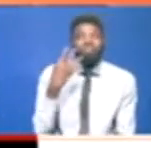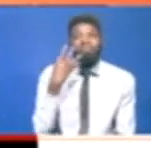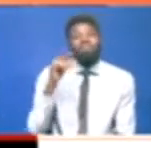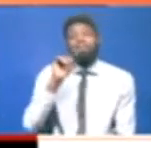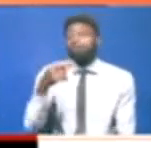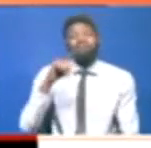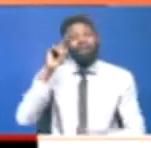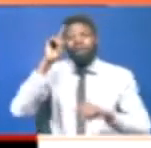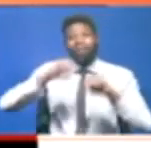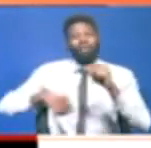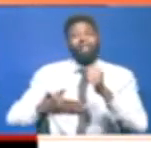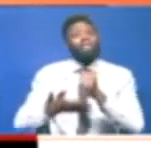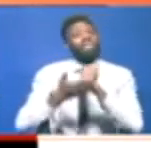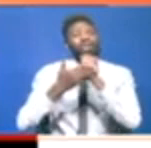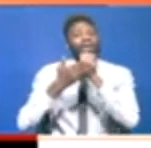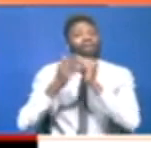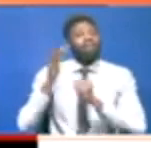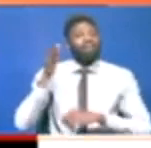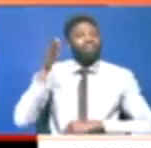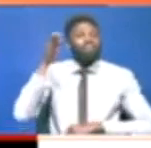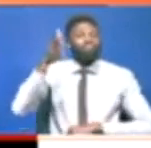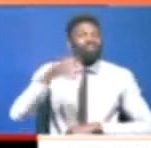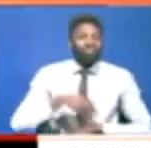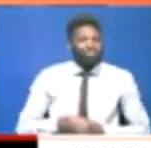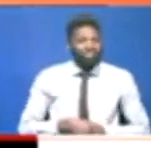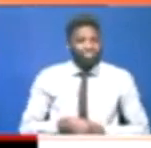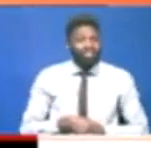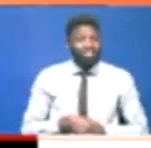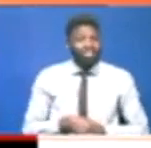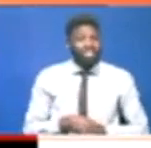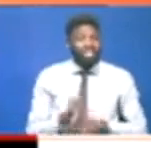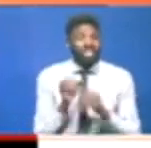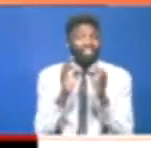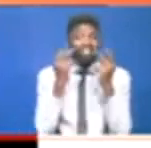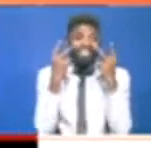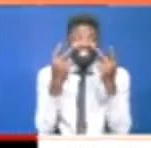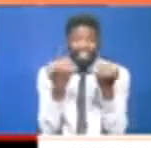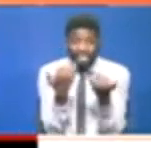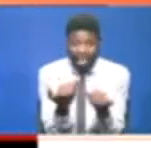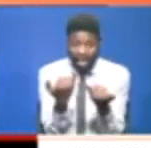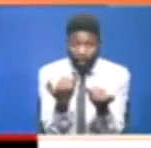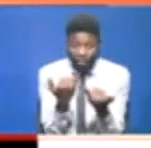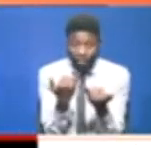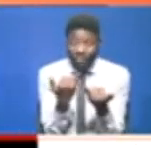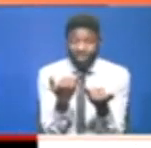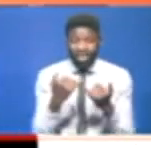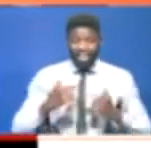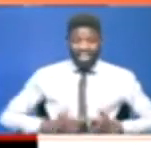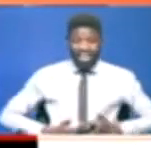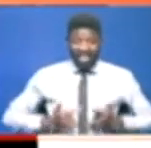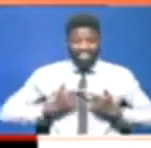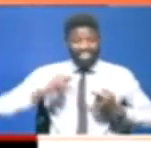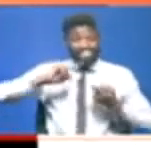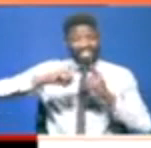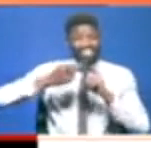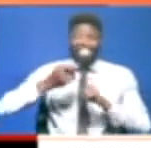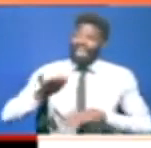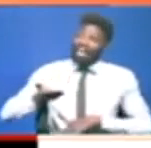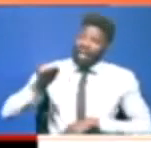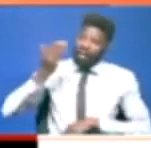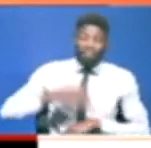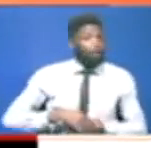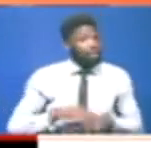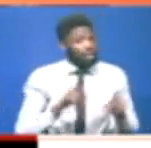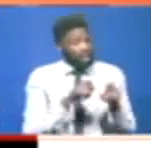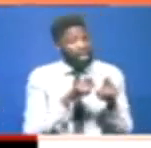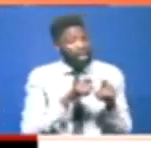you. Looking at the kind of economic, the living standards that have gone up, you find that you'll not be able and to sustain that. And when you factor in inflation,